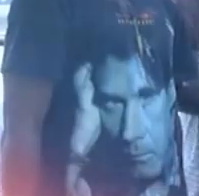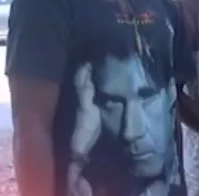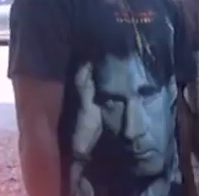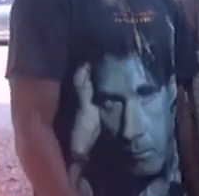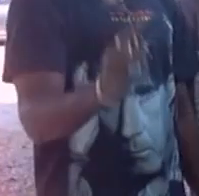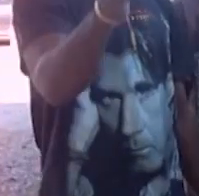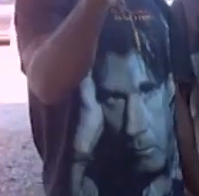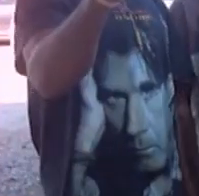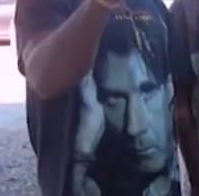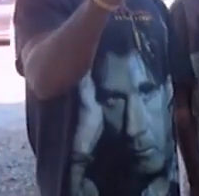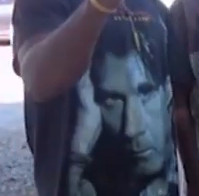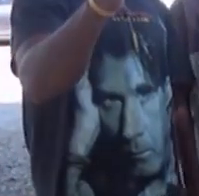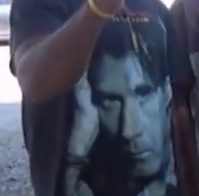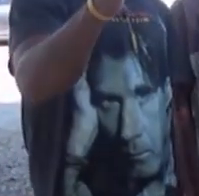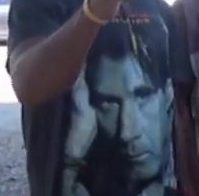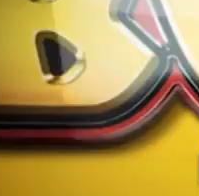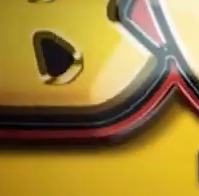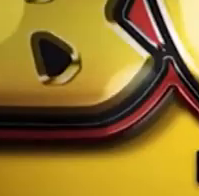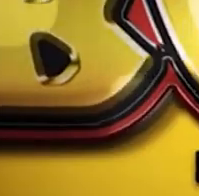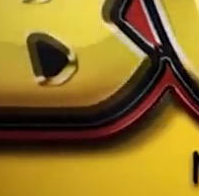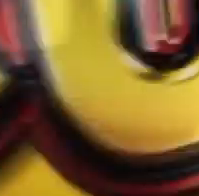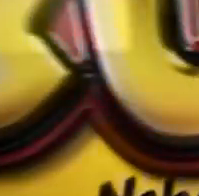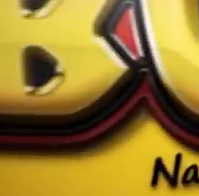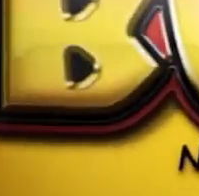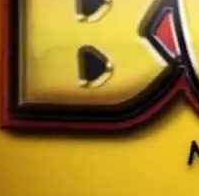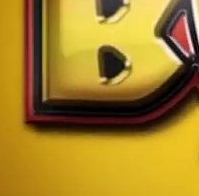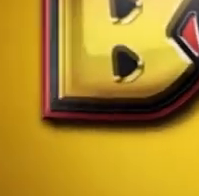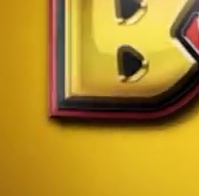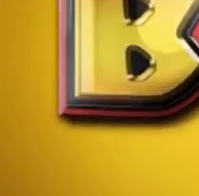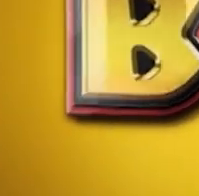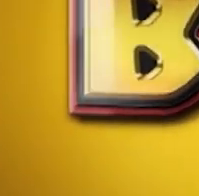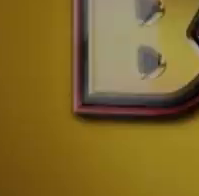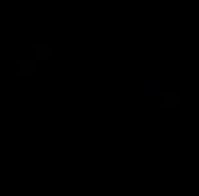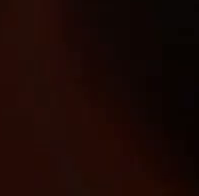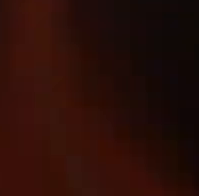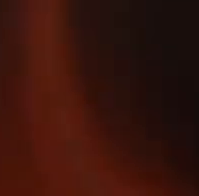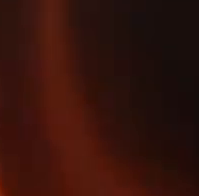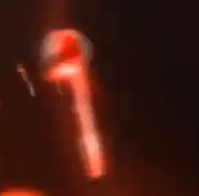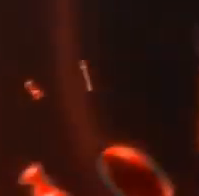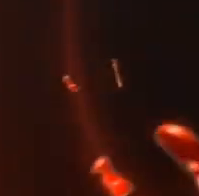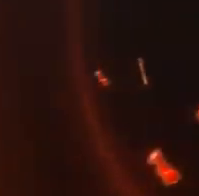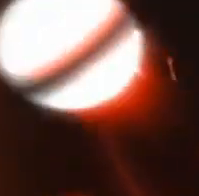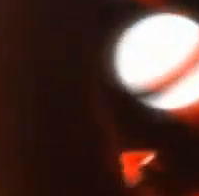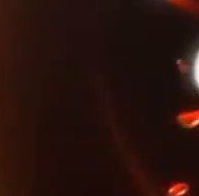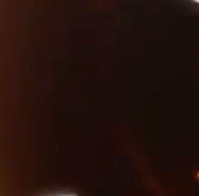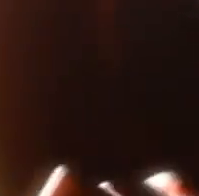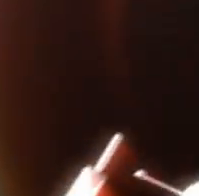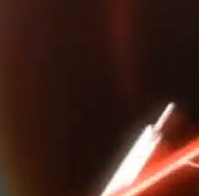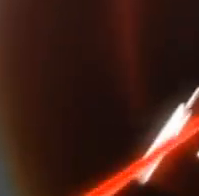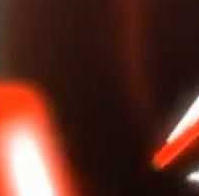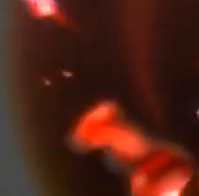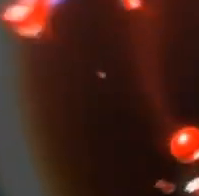Bula FM number 2 NSR. Bula FM number 2 NSR.